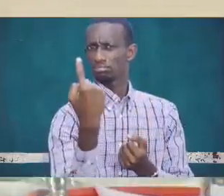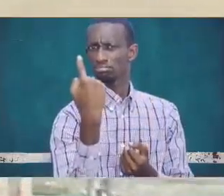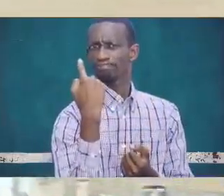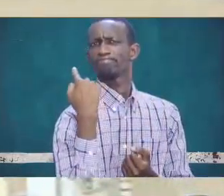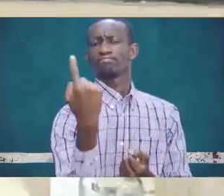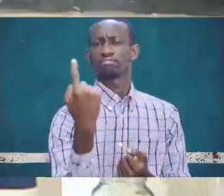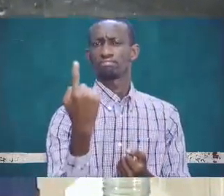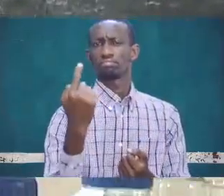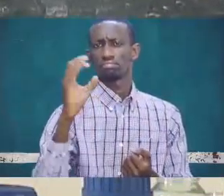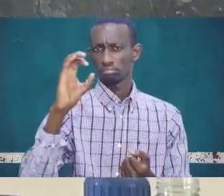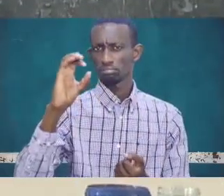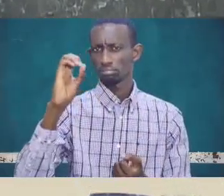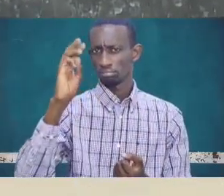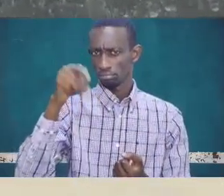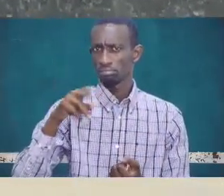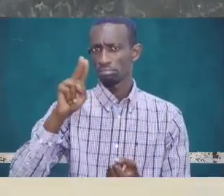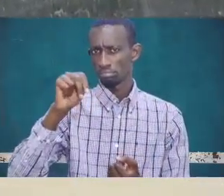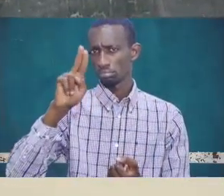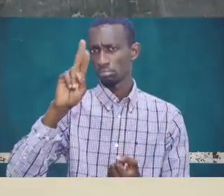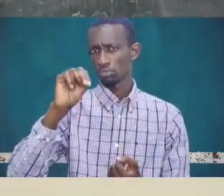the substance that contains